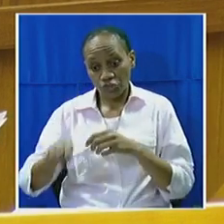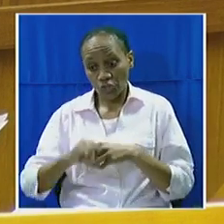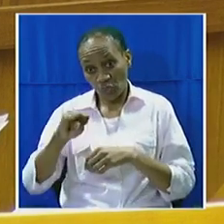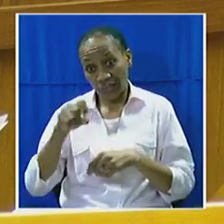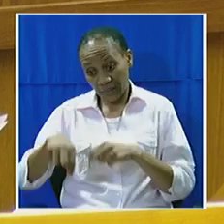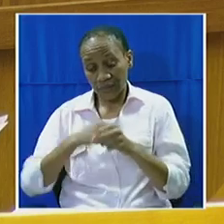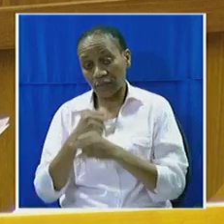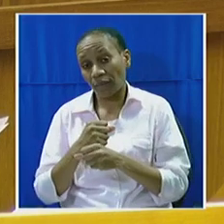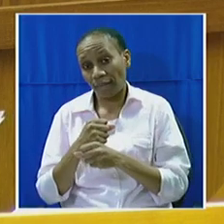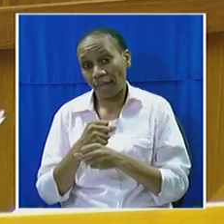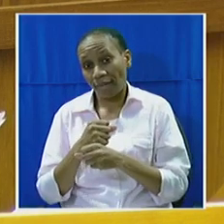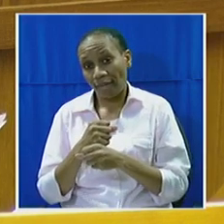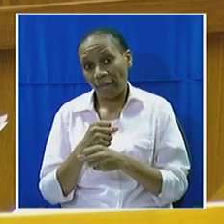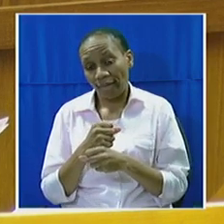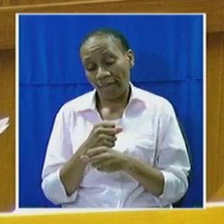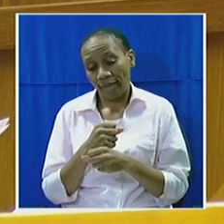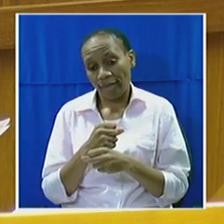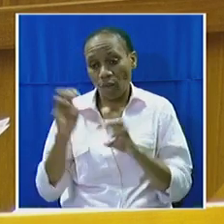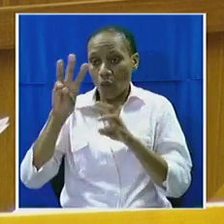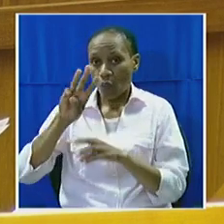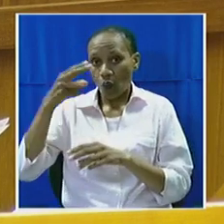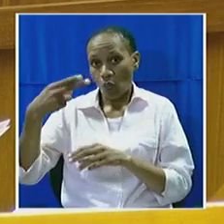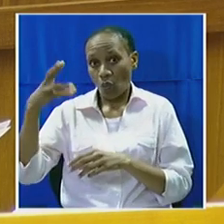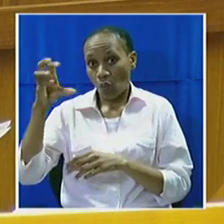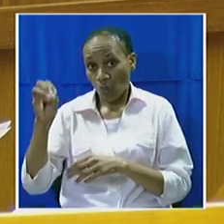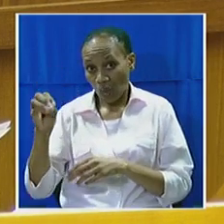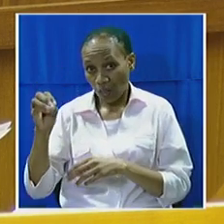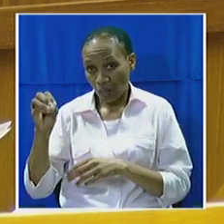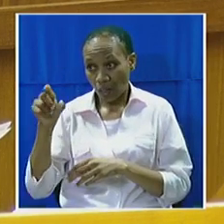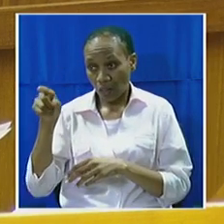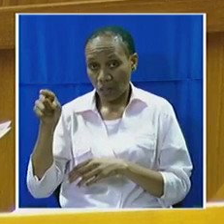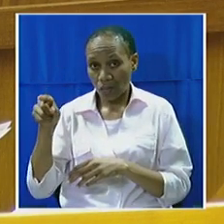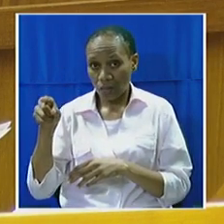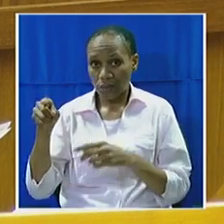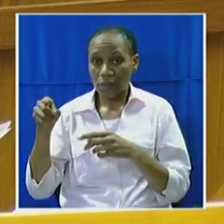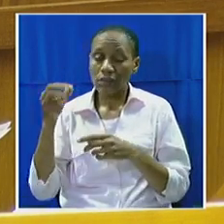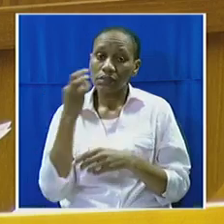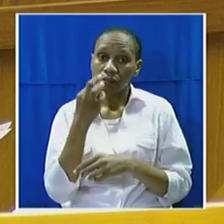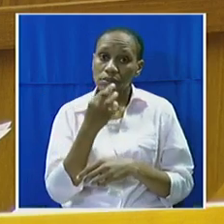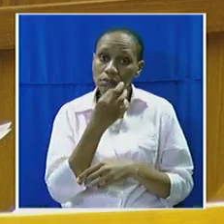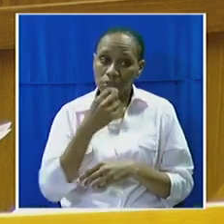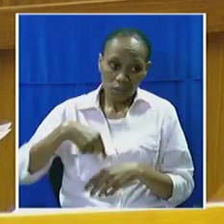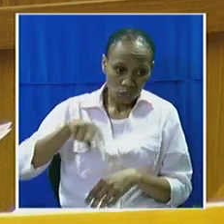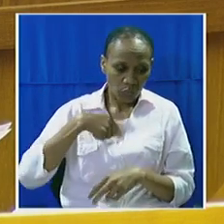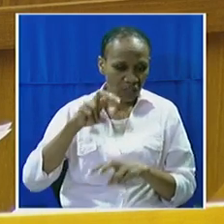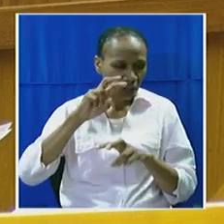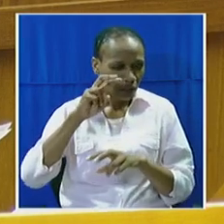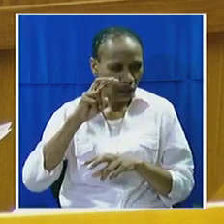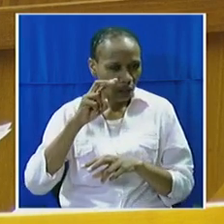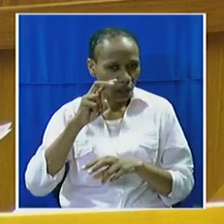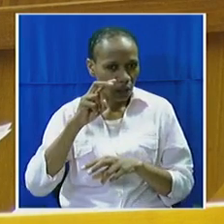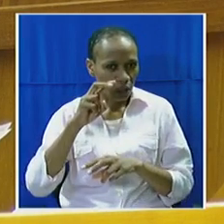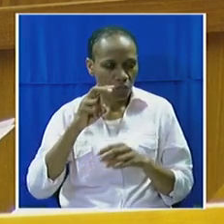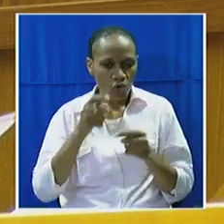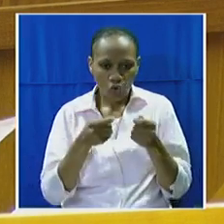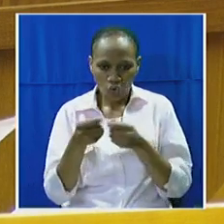yezizwe ezempilo nayo yakhipha isiqondiso ukuthi sisukumele lesifo njengomthwalo wonke amazwe. Sishake lesi sifo ezweni